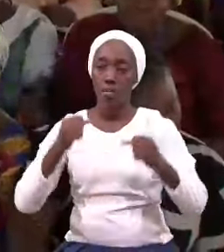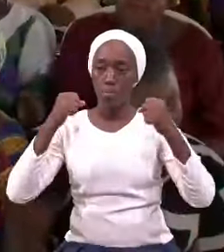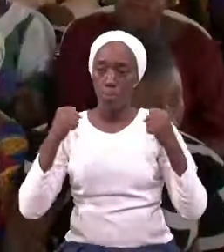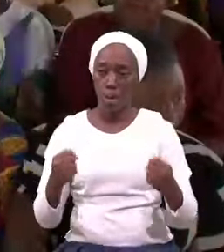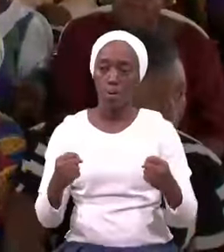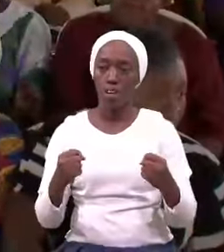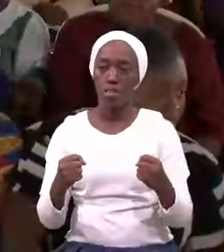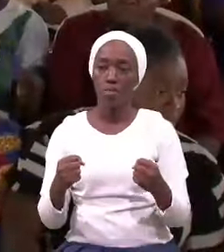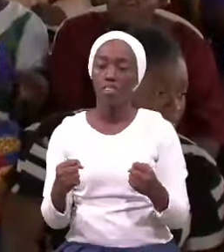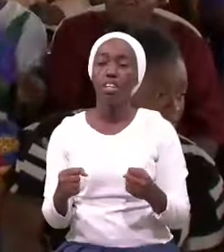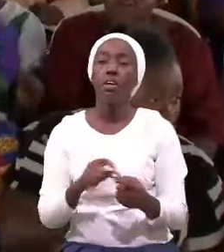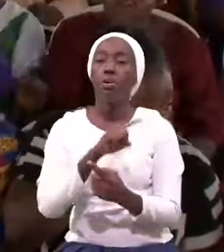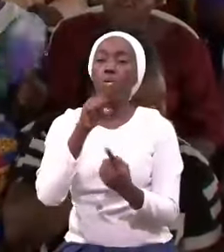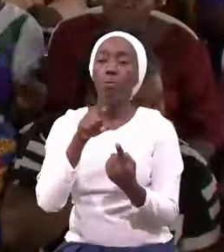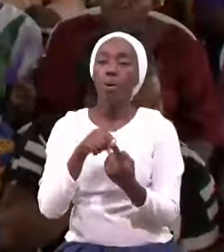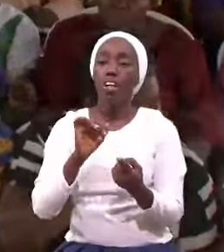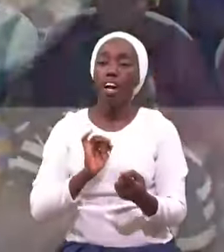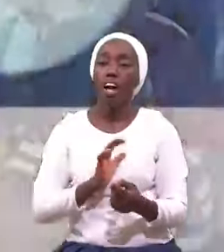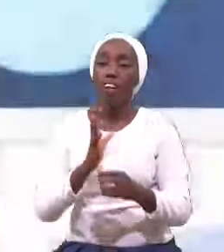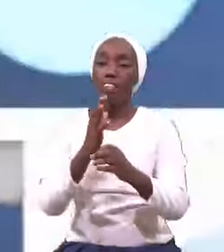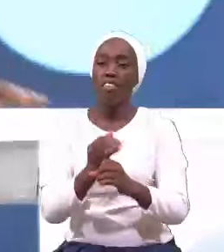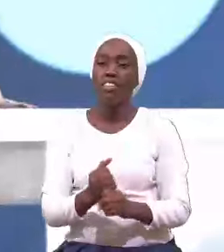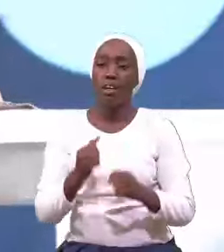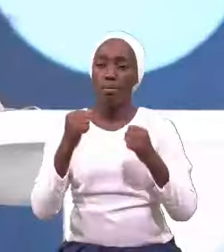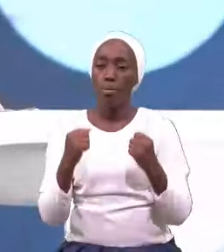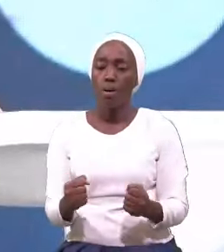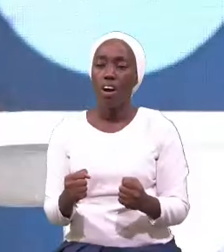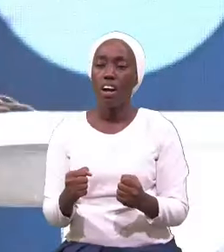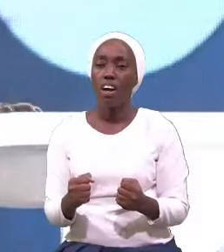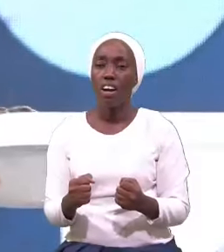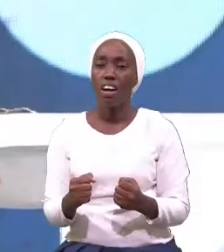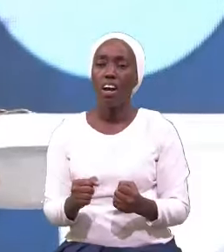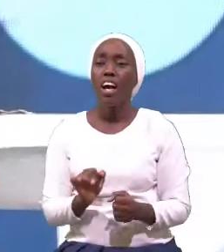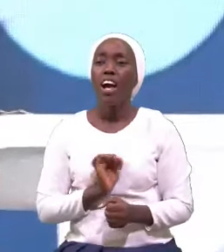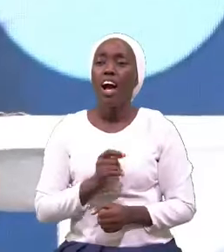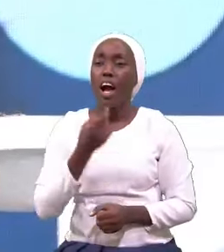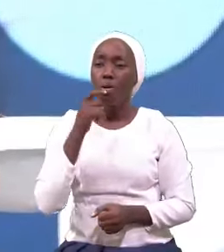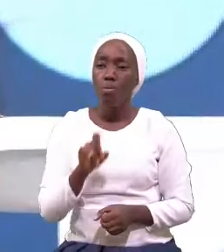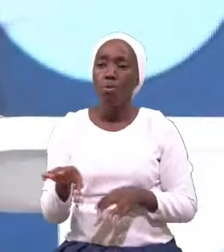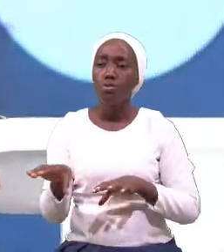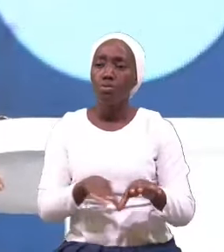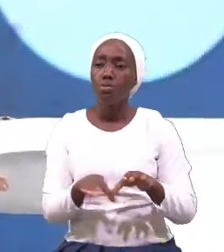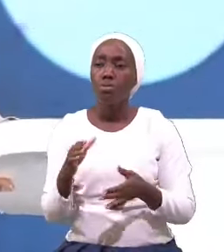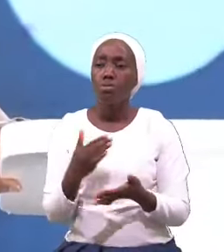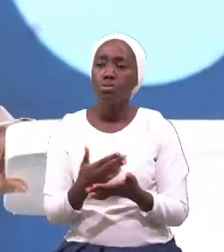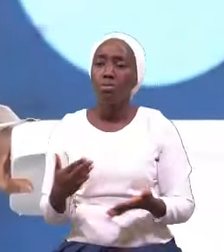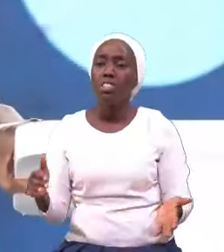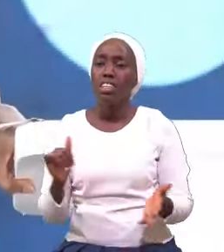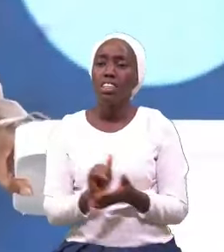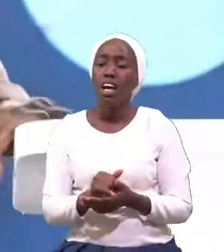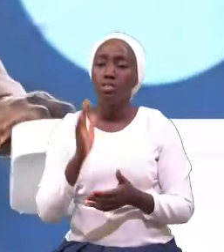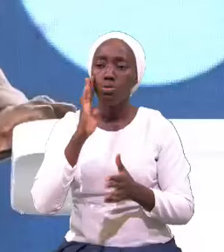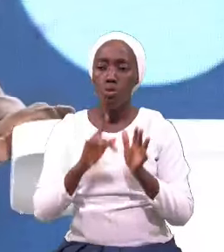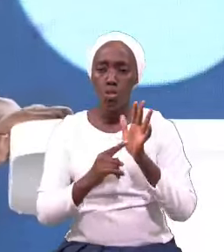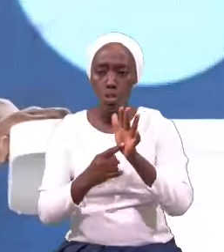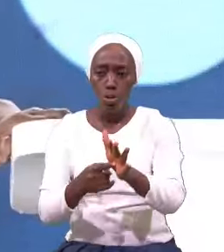Now, when I receive power, I must do something that will show I've got